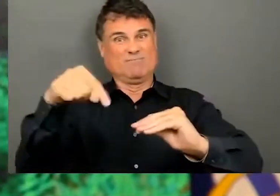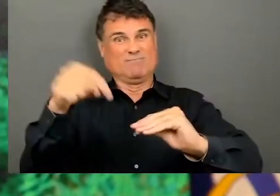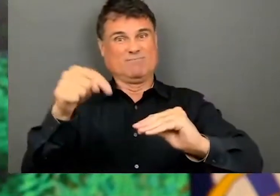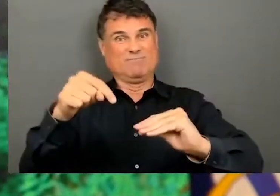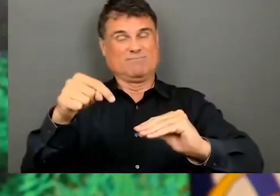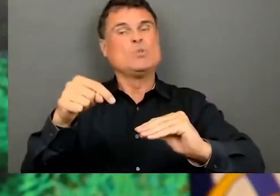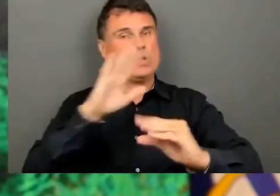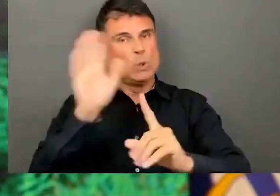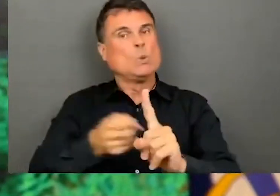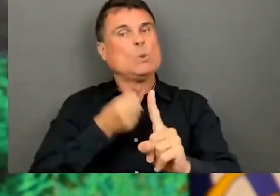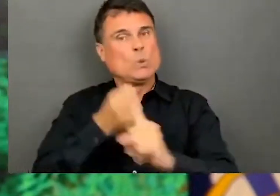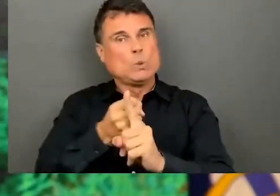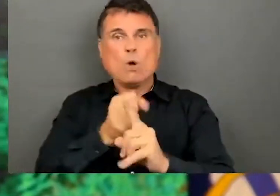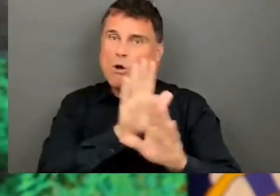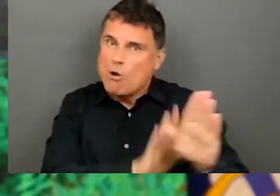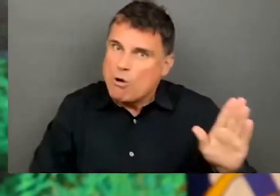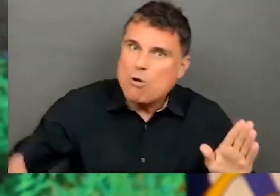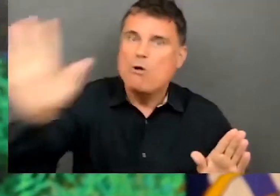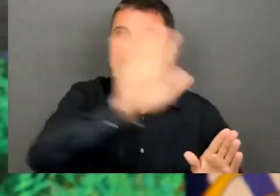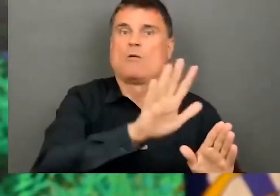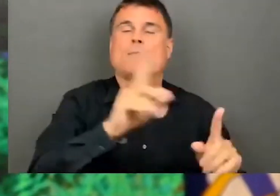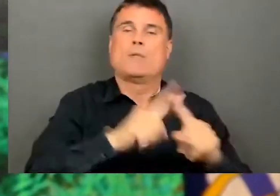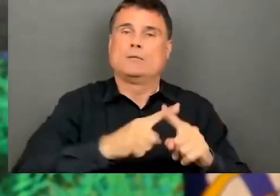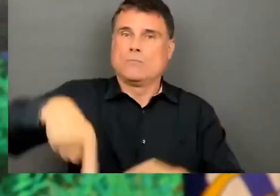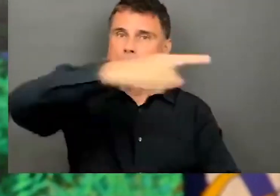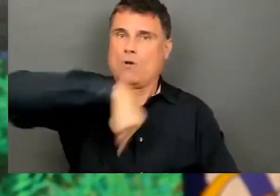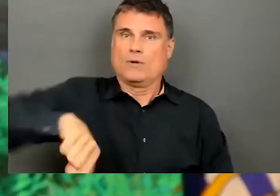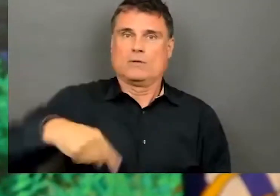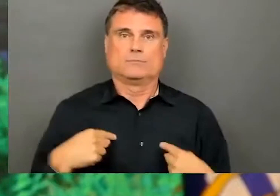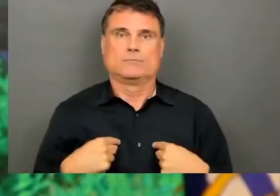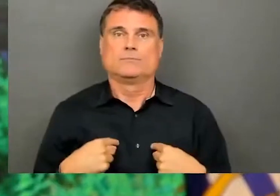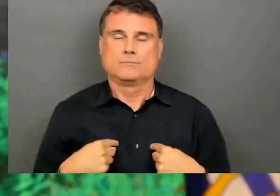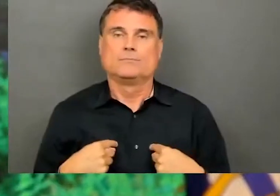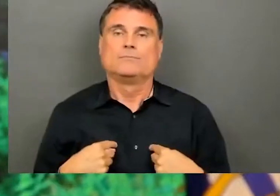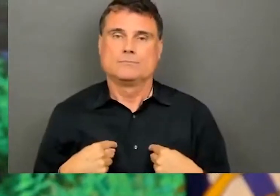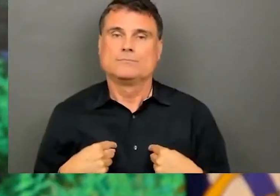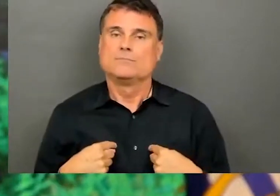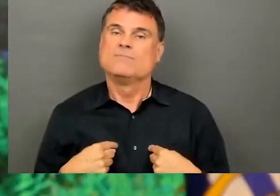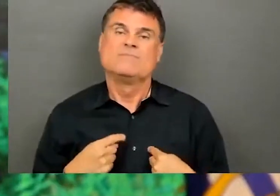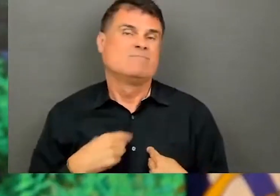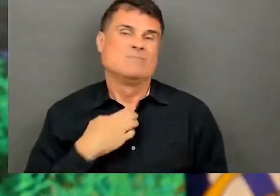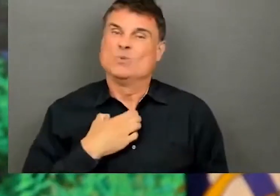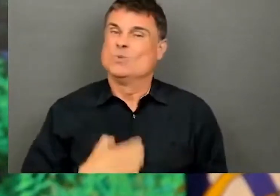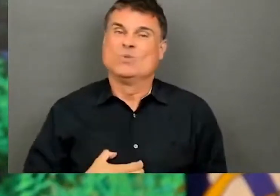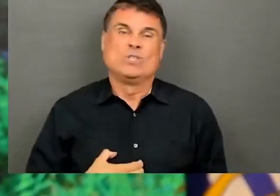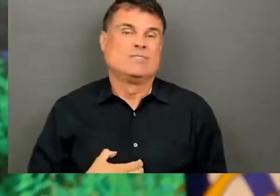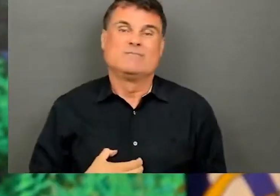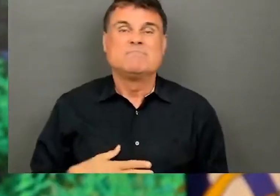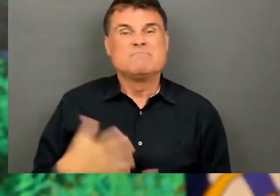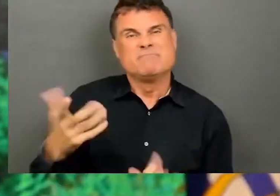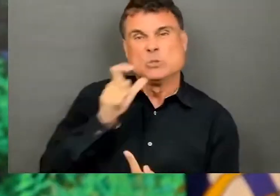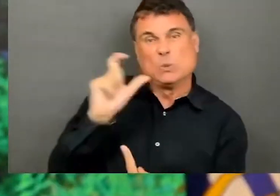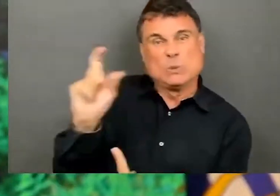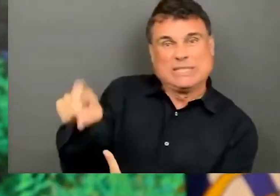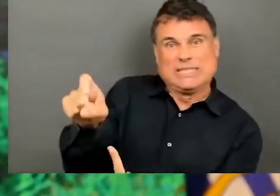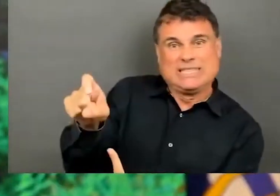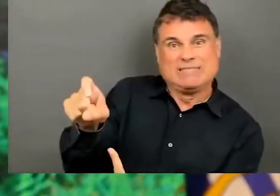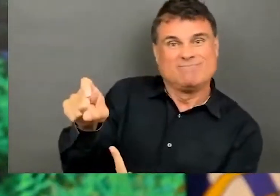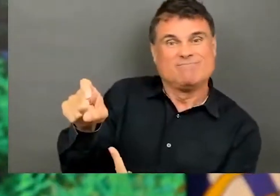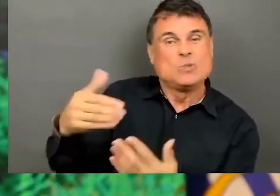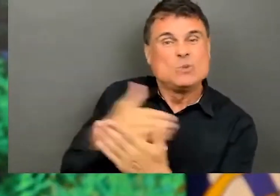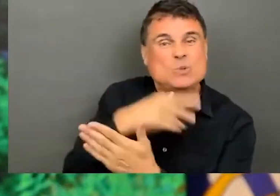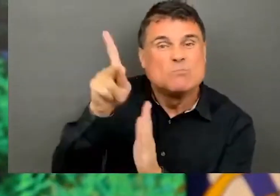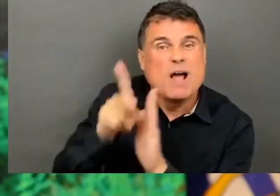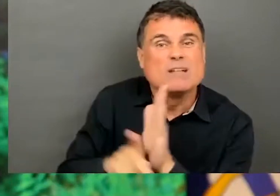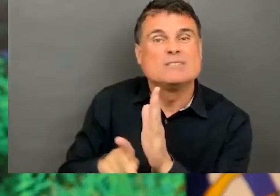words. I wish we didn't have to be here today. I wish that the work we did 5